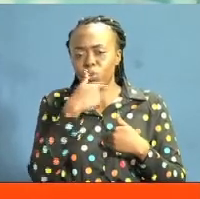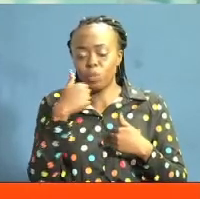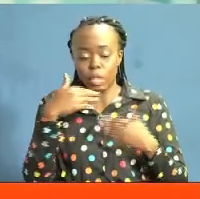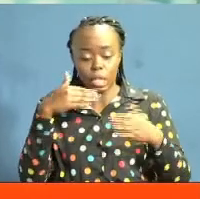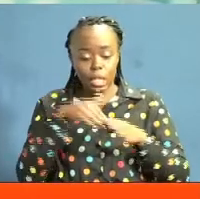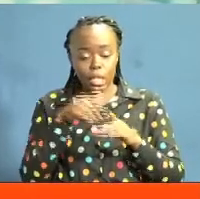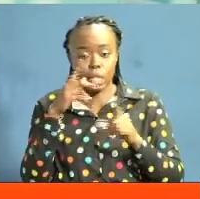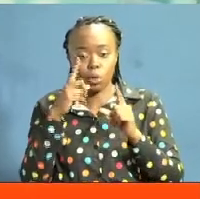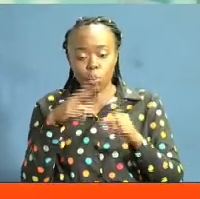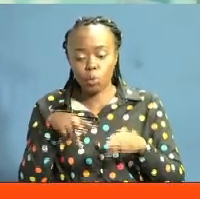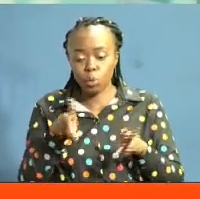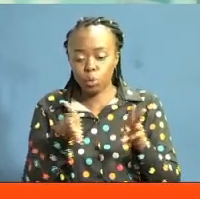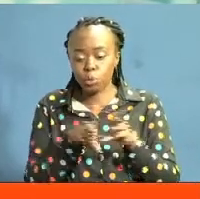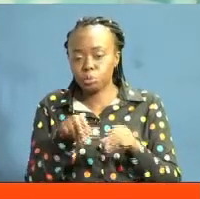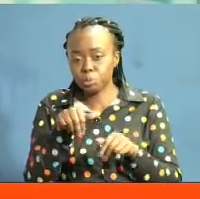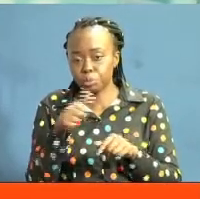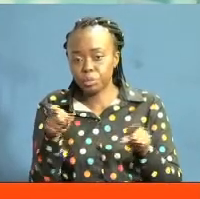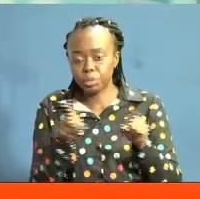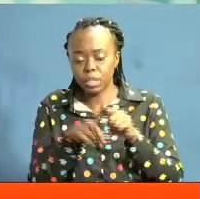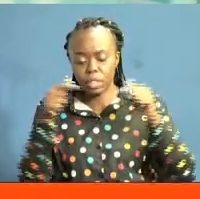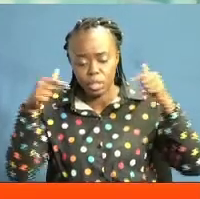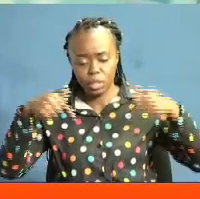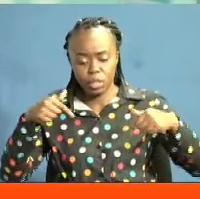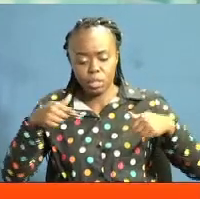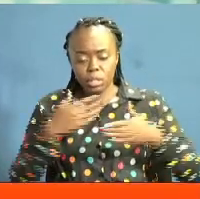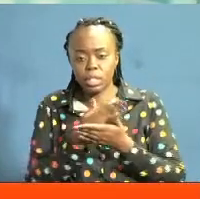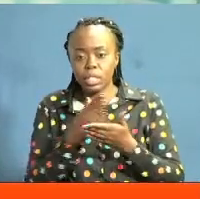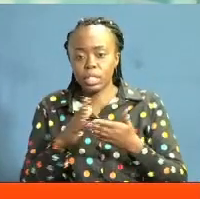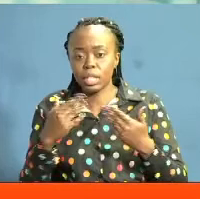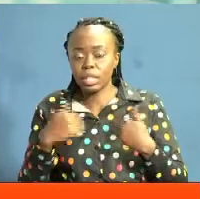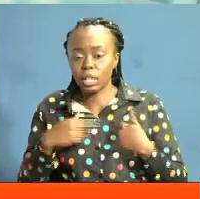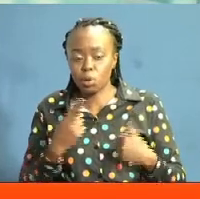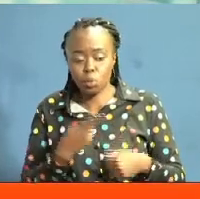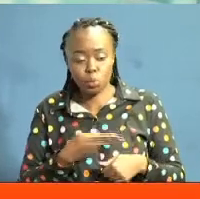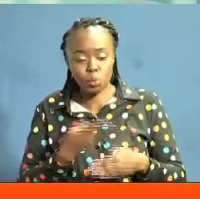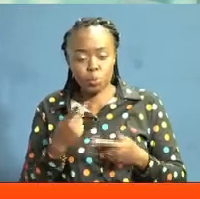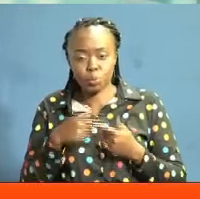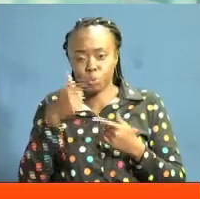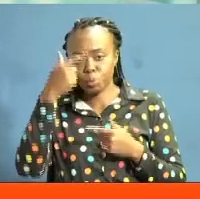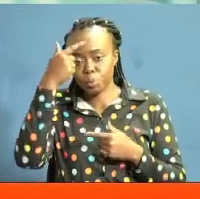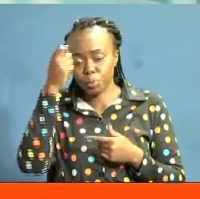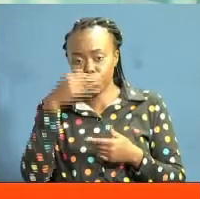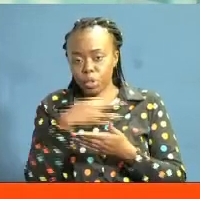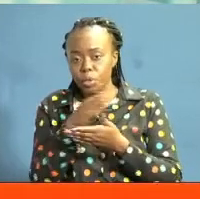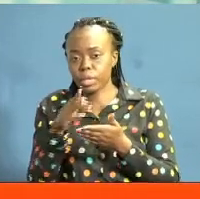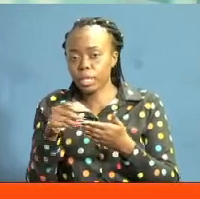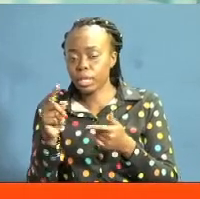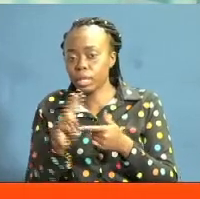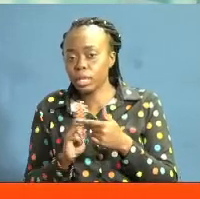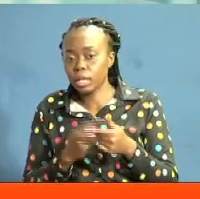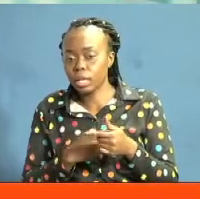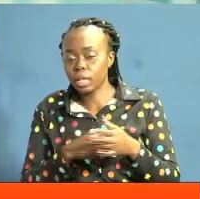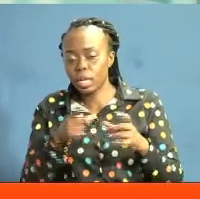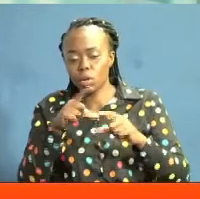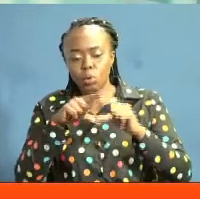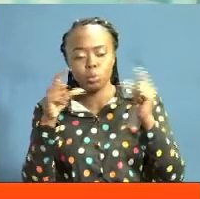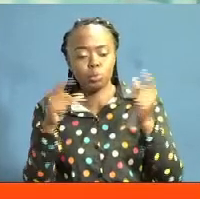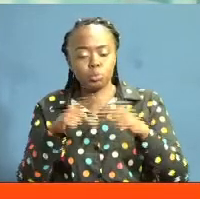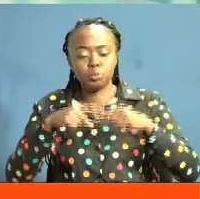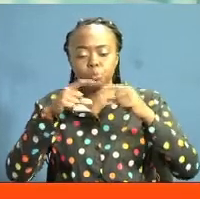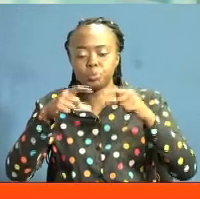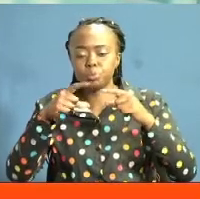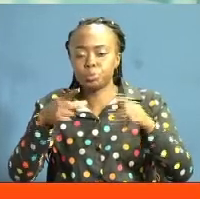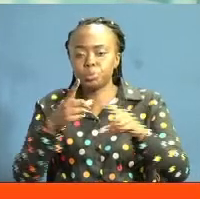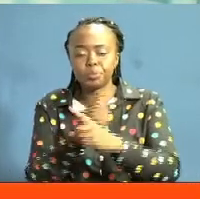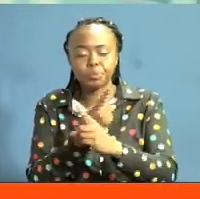one way, yes, or the other. Yeah. Even today, some of us are experiencing rejection because all of us are gifted, but gifted